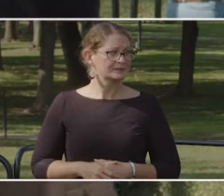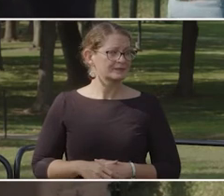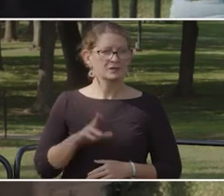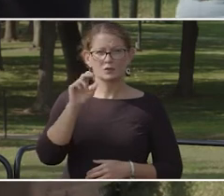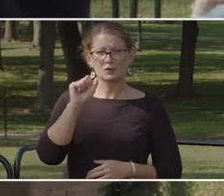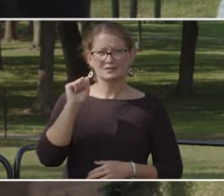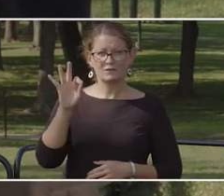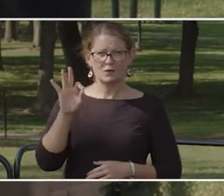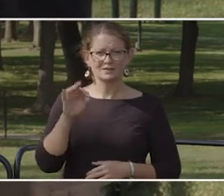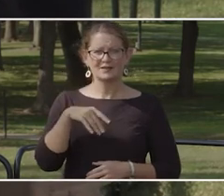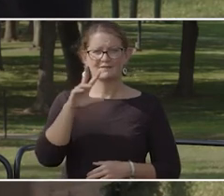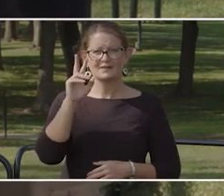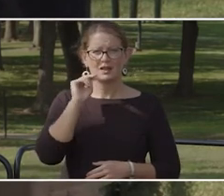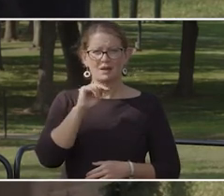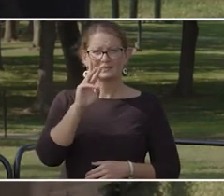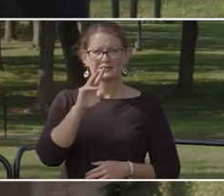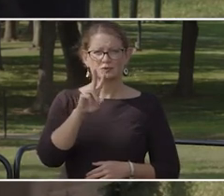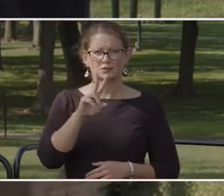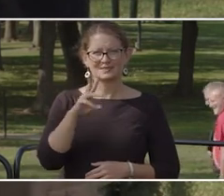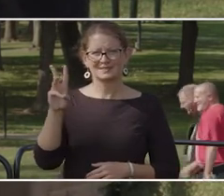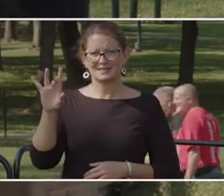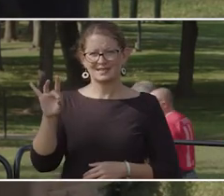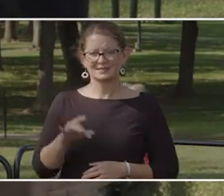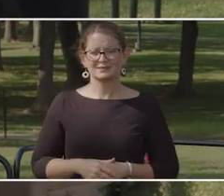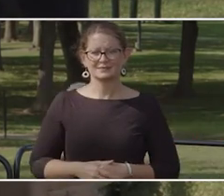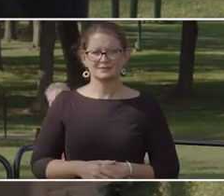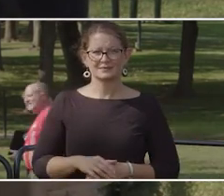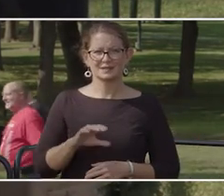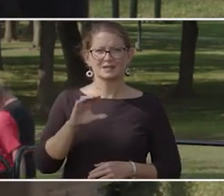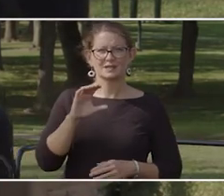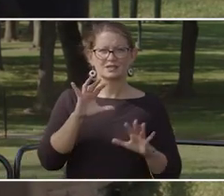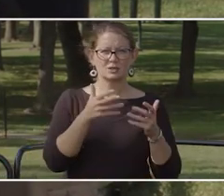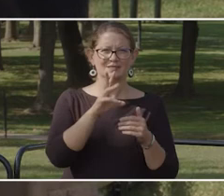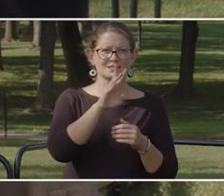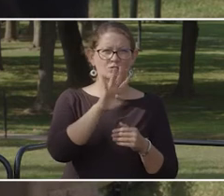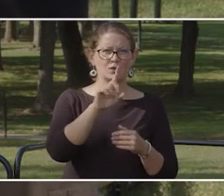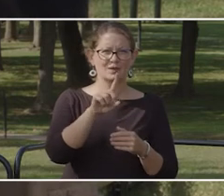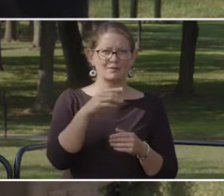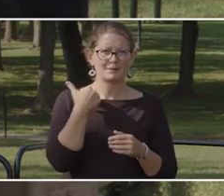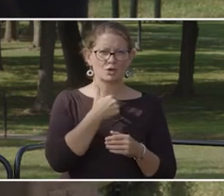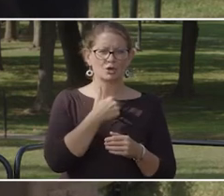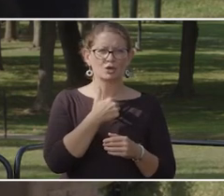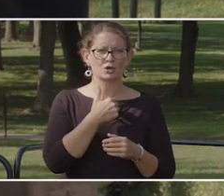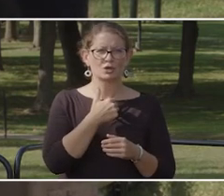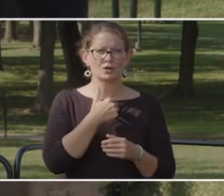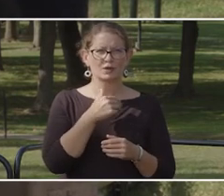U.S. Air Force, Vietnam, 62 to 68, Chapter 641 member,